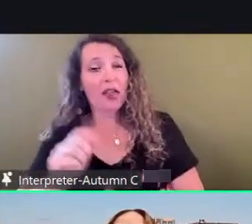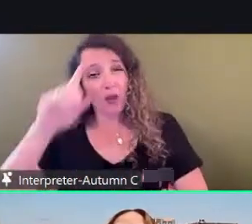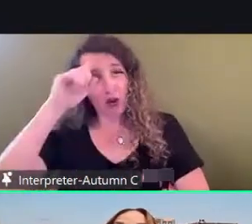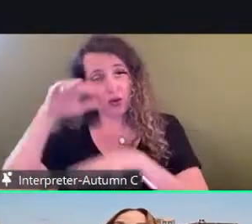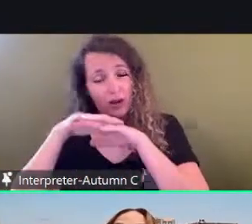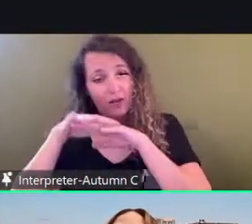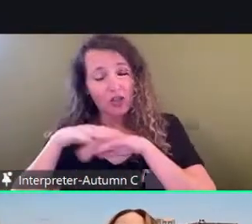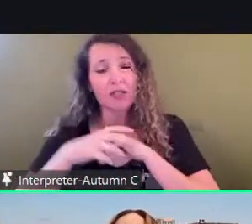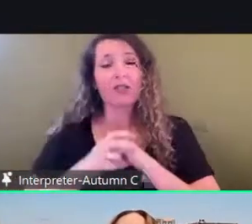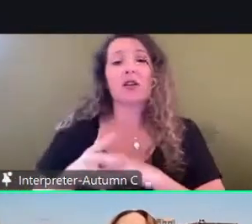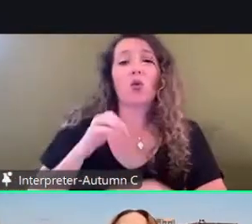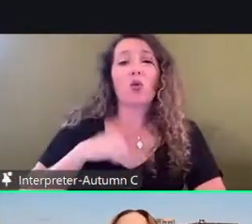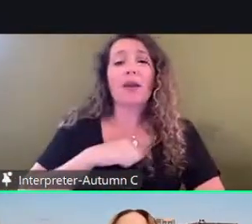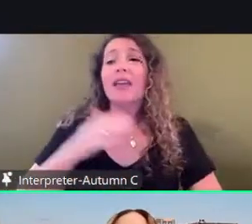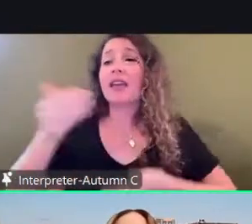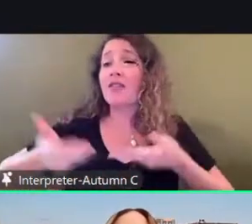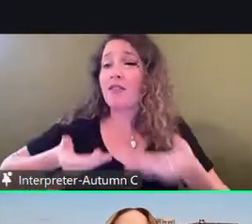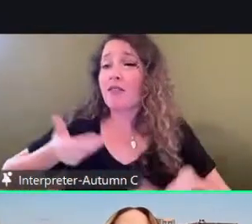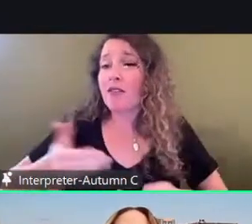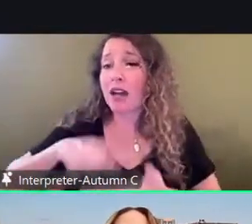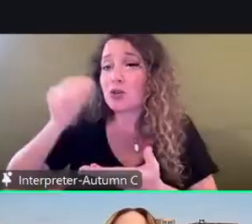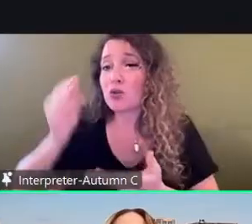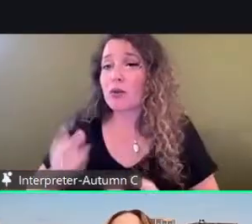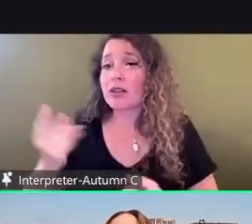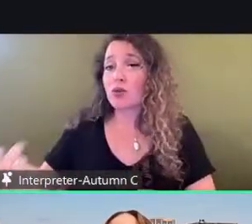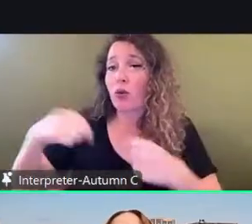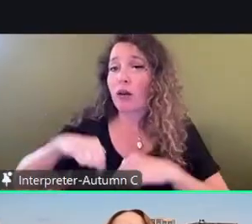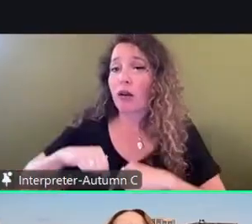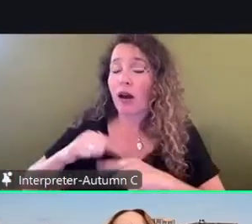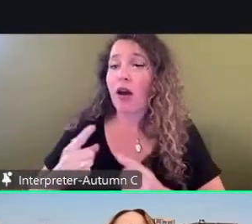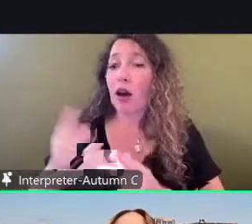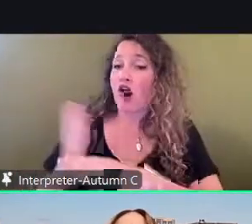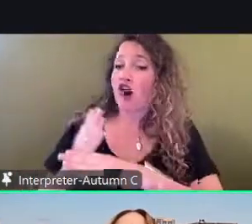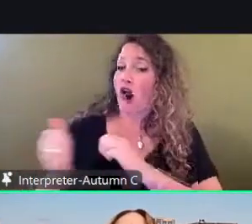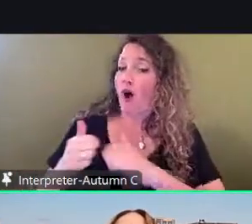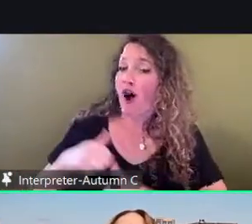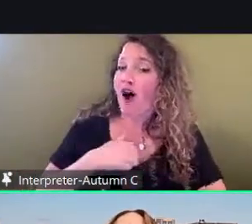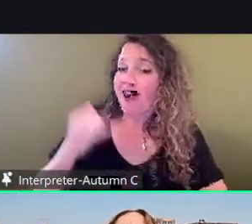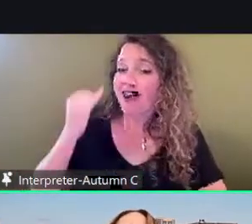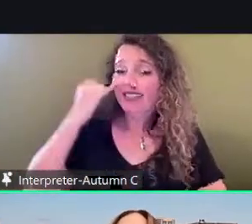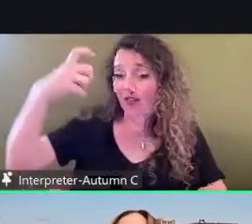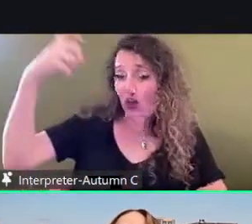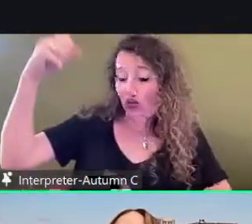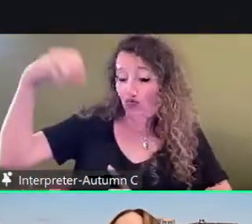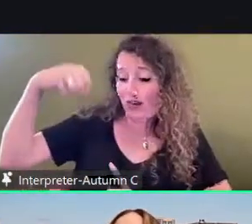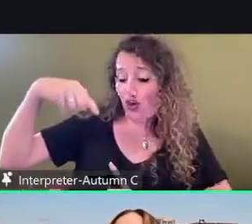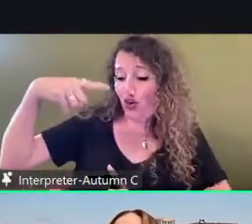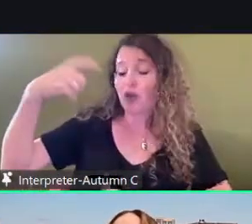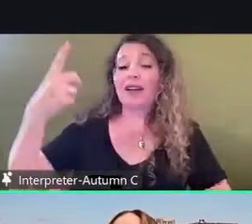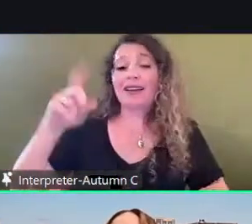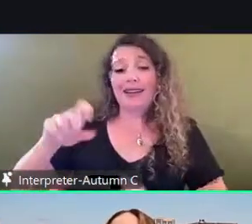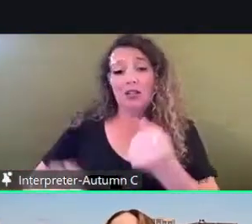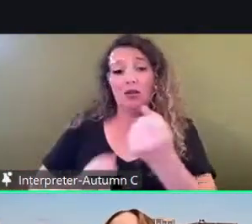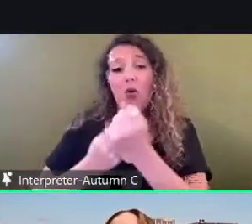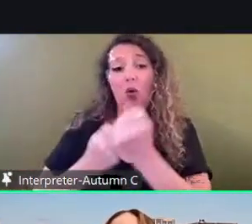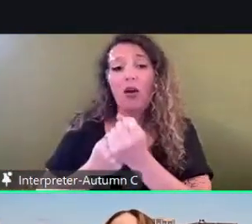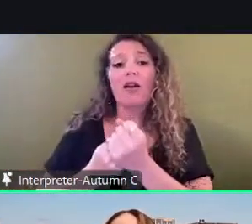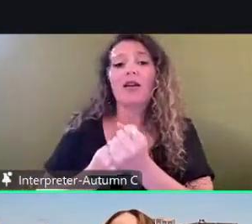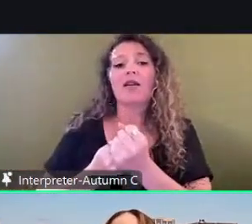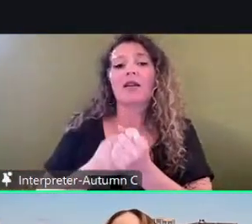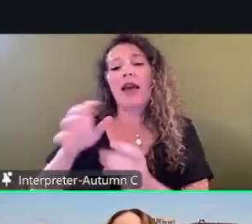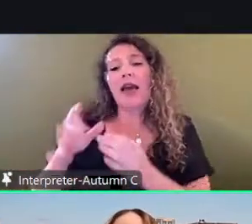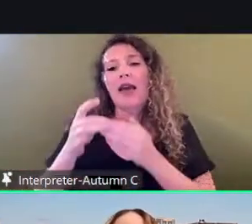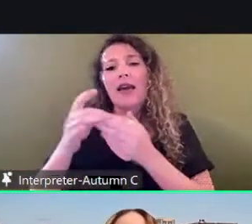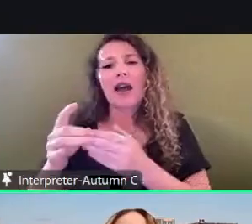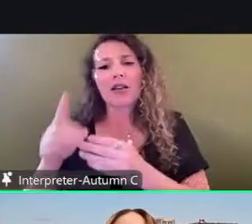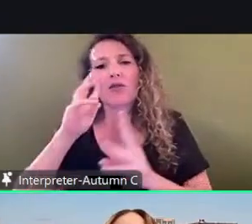We invite students to come and share with us if they are triggered or need support and anticipatory guidance for the workshop when we come